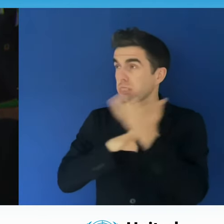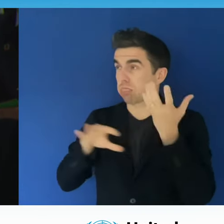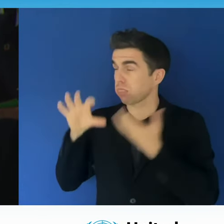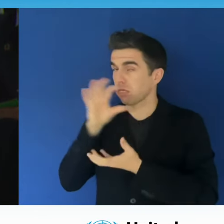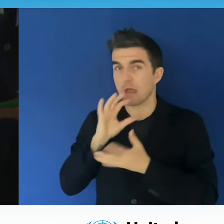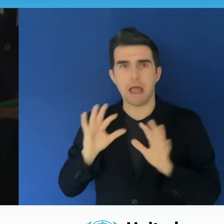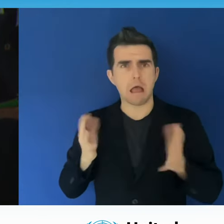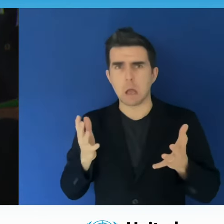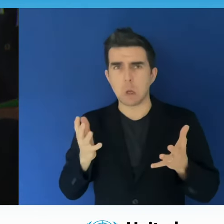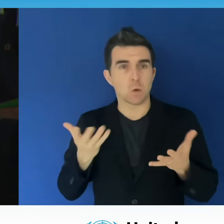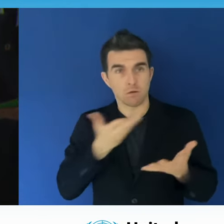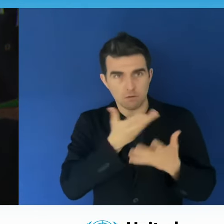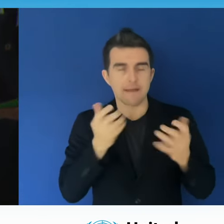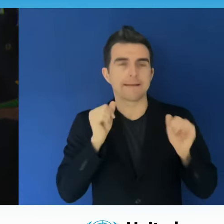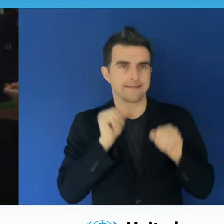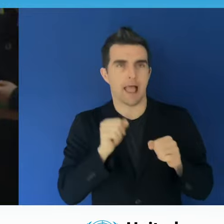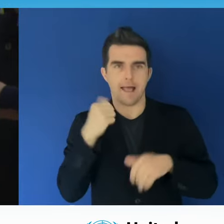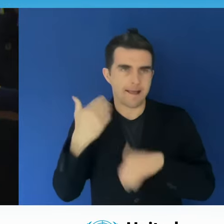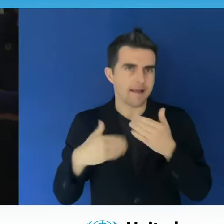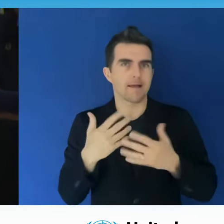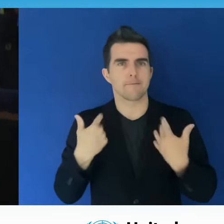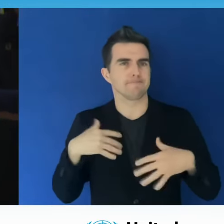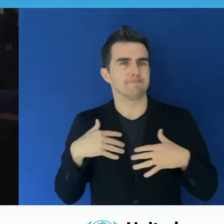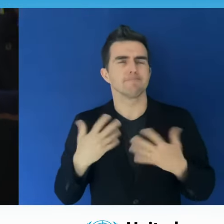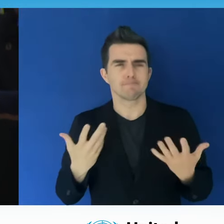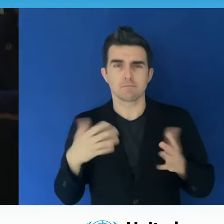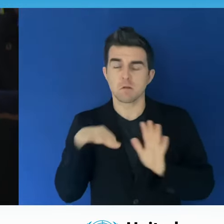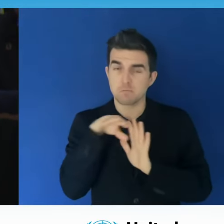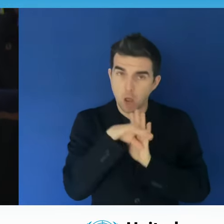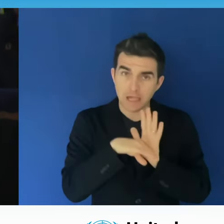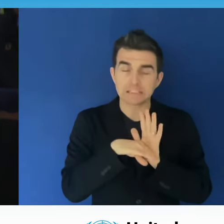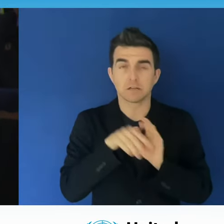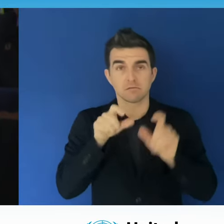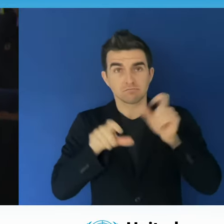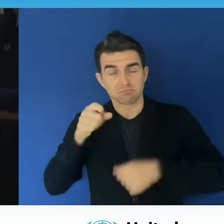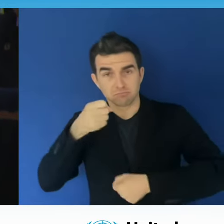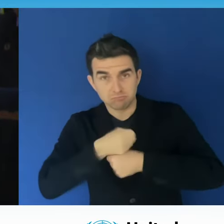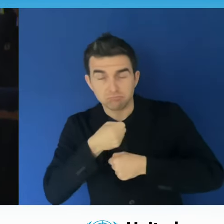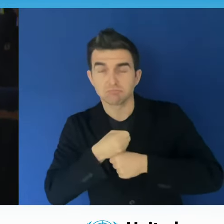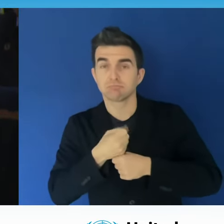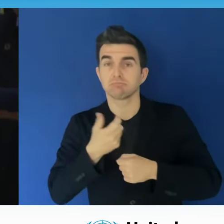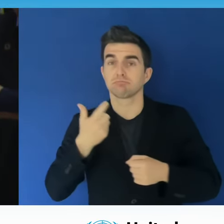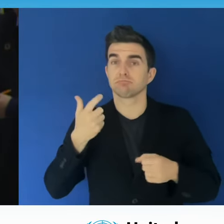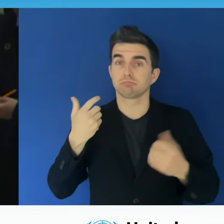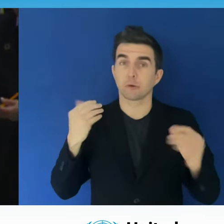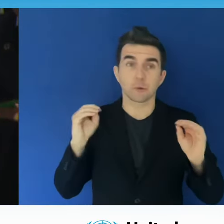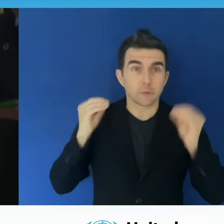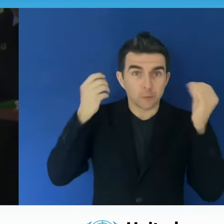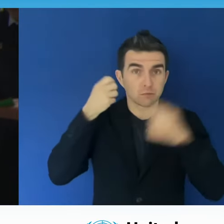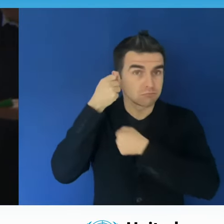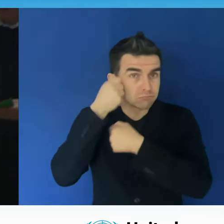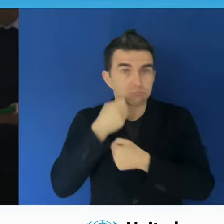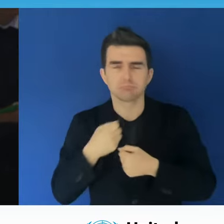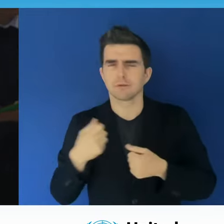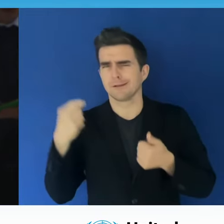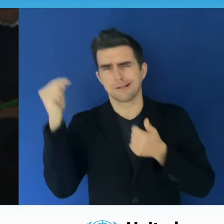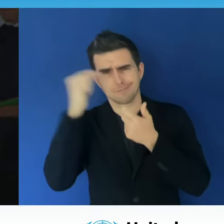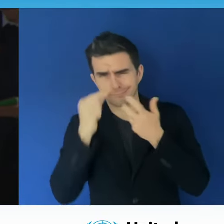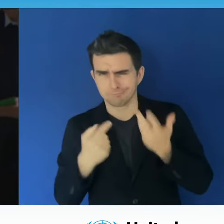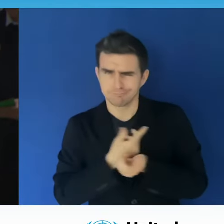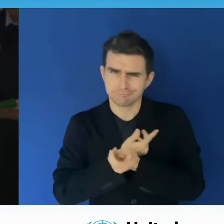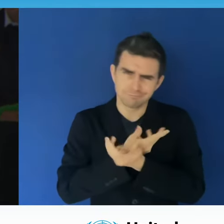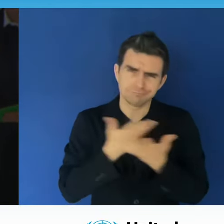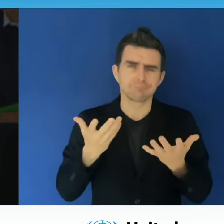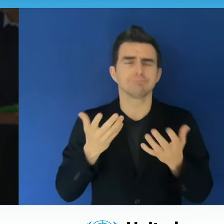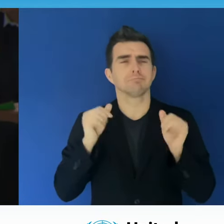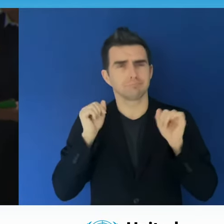to share knowledge, build partnerships, and develop sustainable solutions to address poverty, especially in fragile